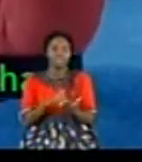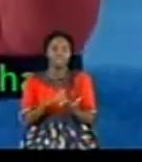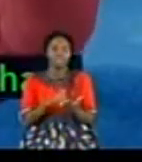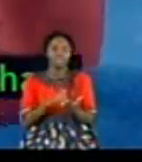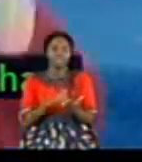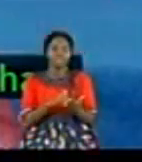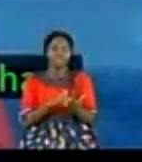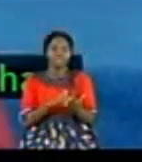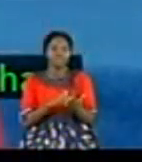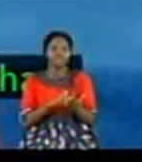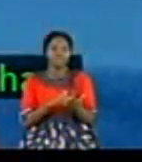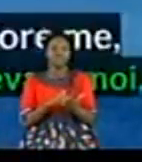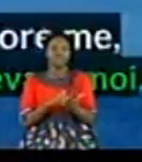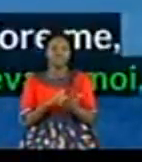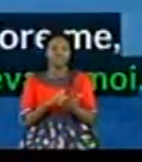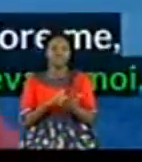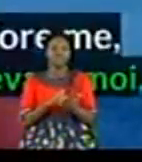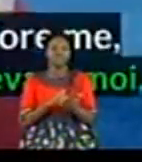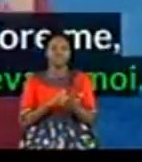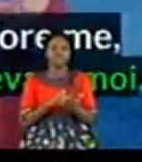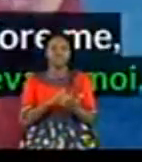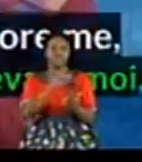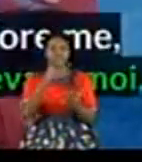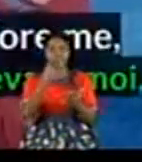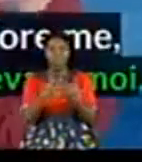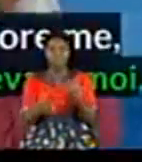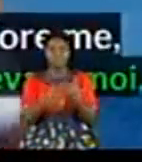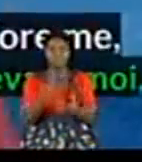again whatever